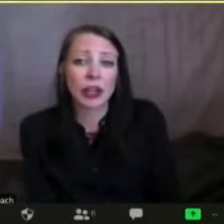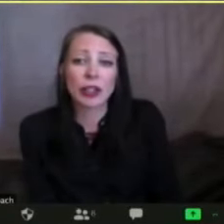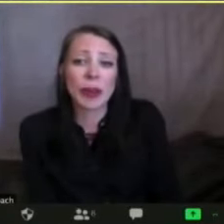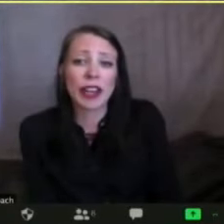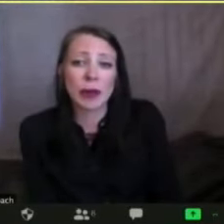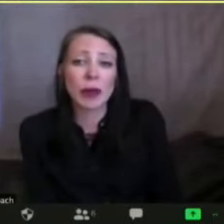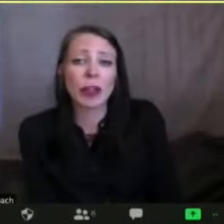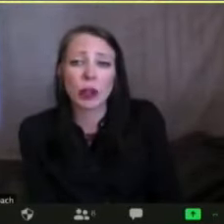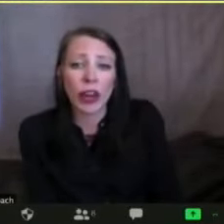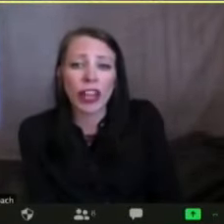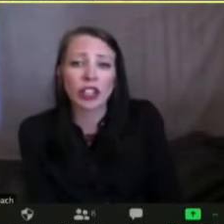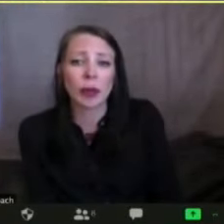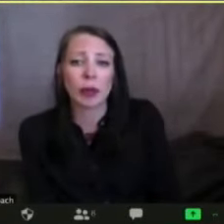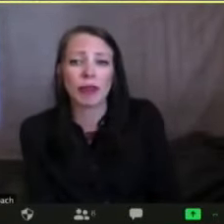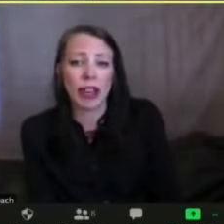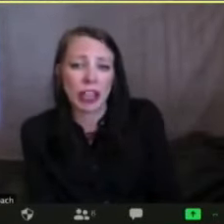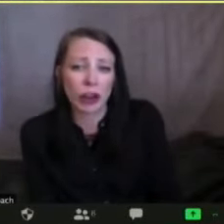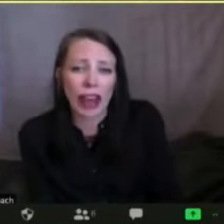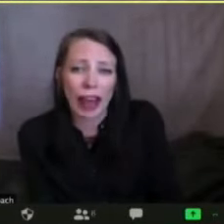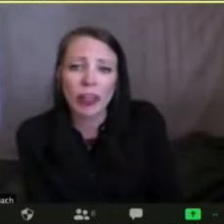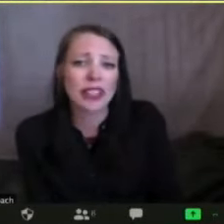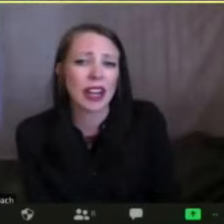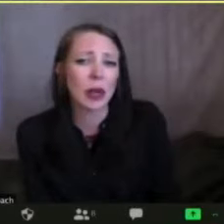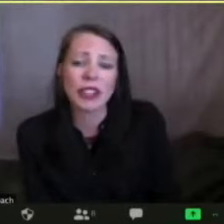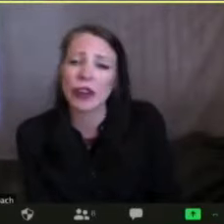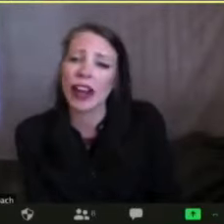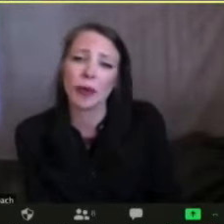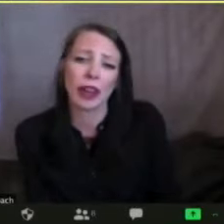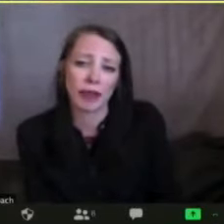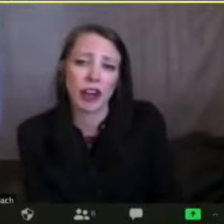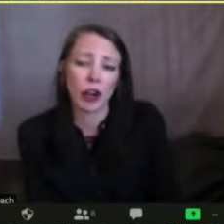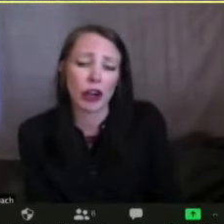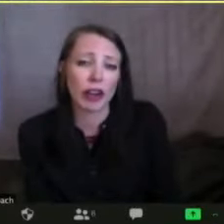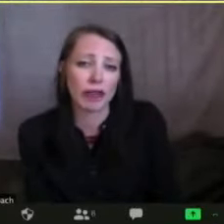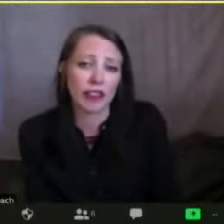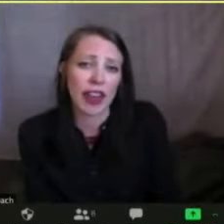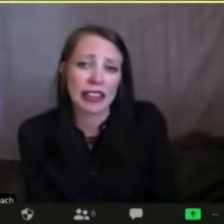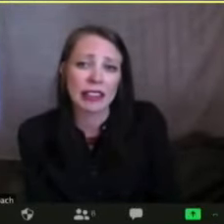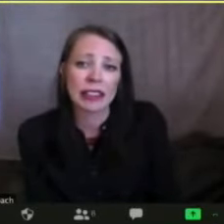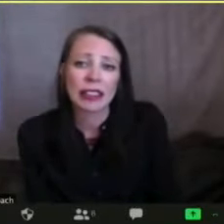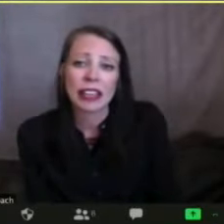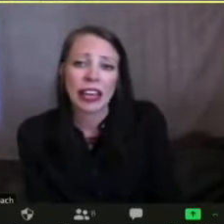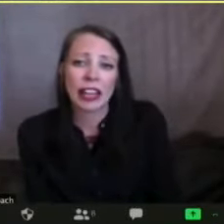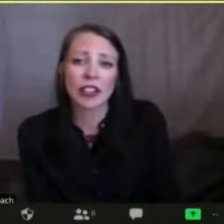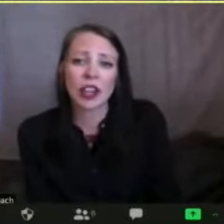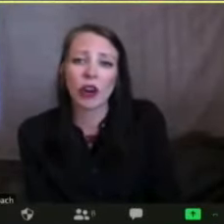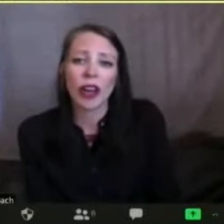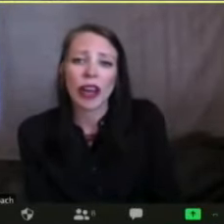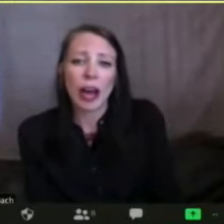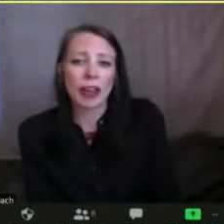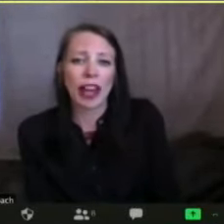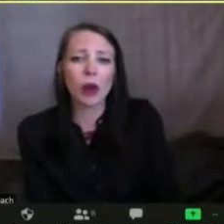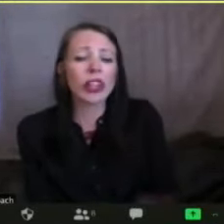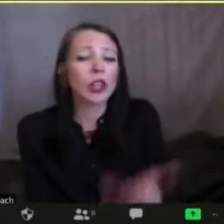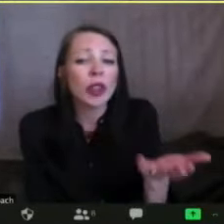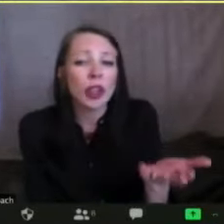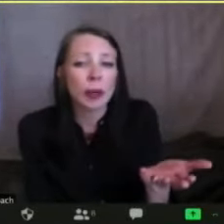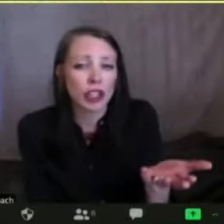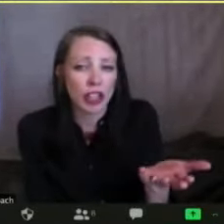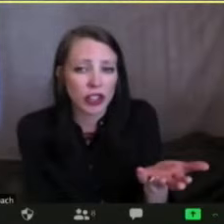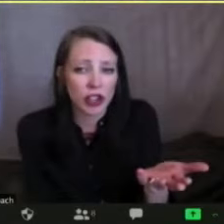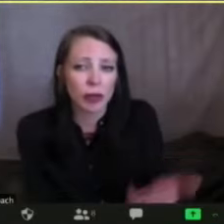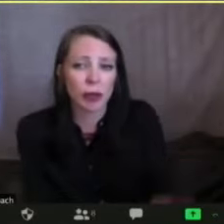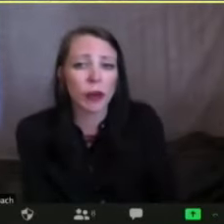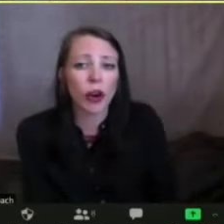And so it's been really great. You know, people have been here to help me. Tung was here to help me. I've been very grateful for that. And so, I mean, I only knew a little